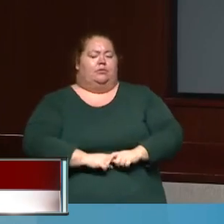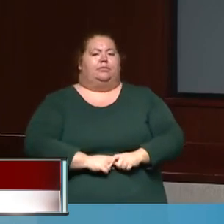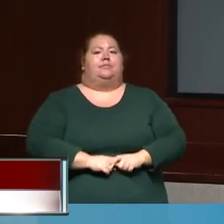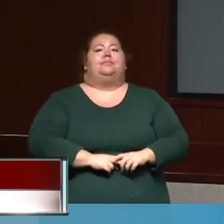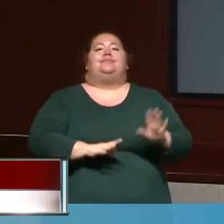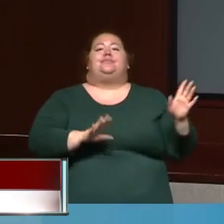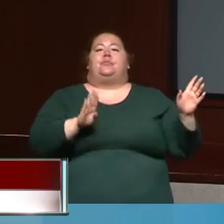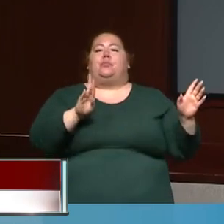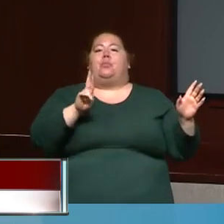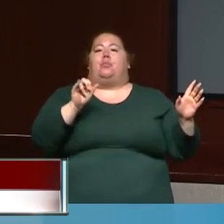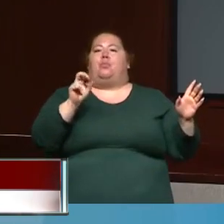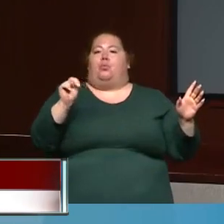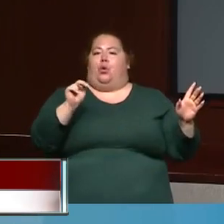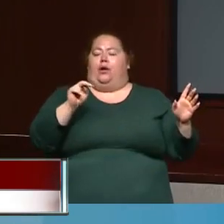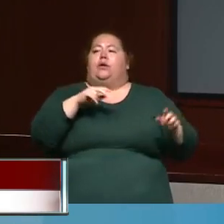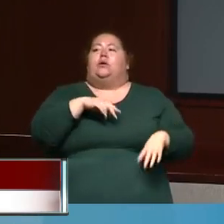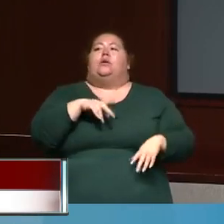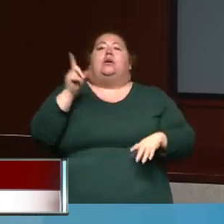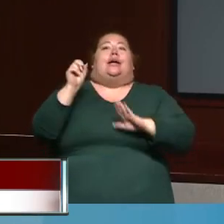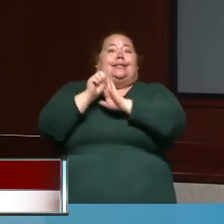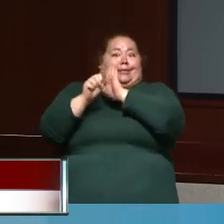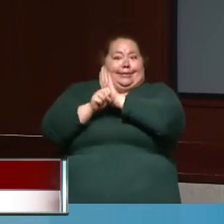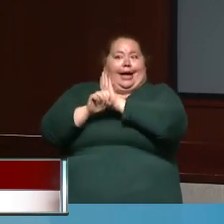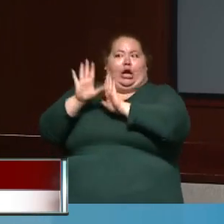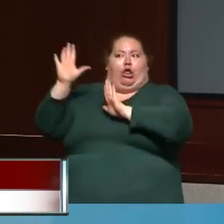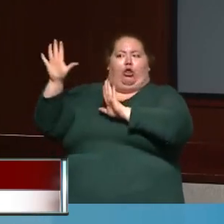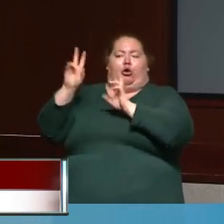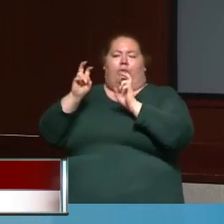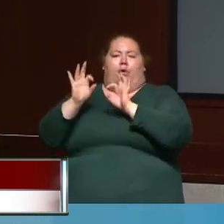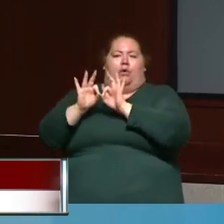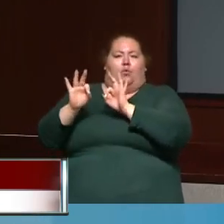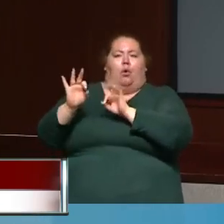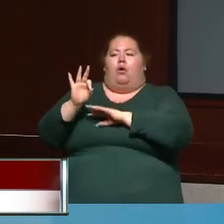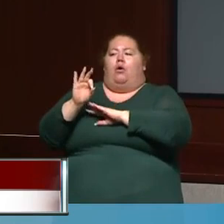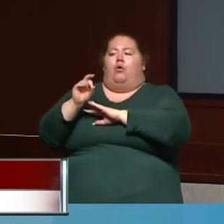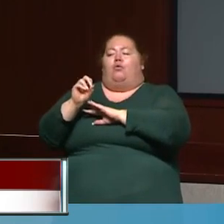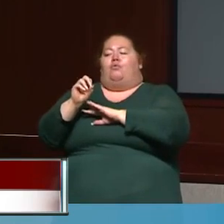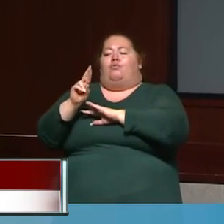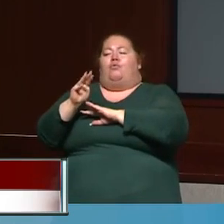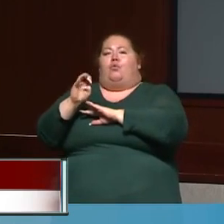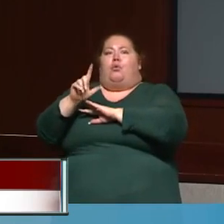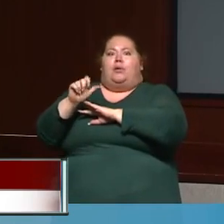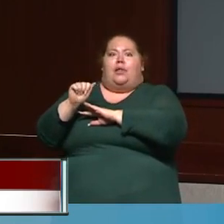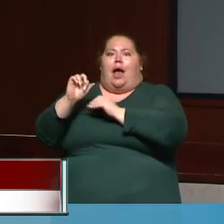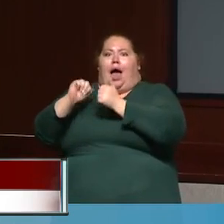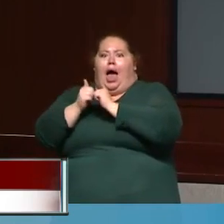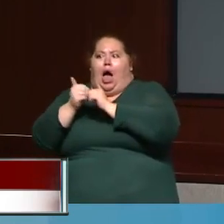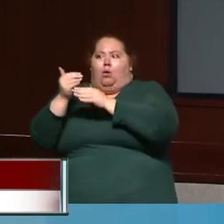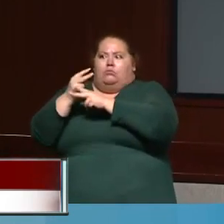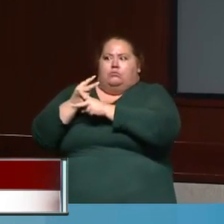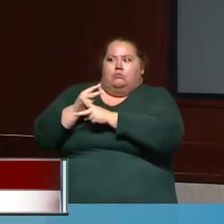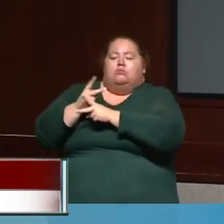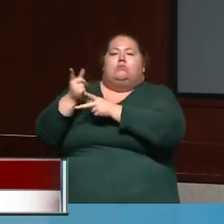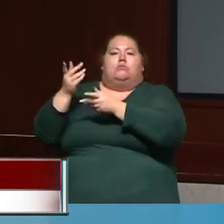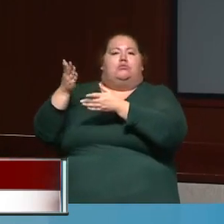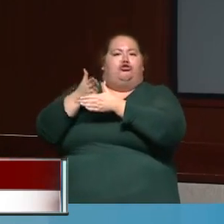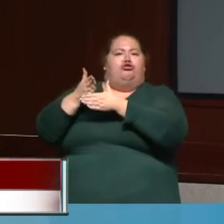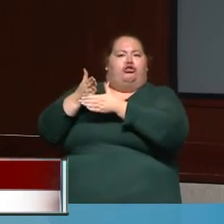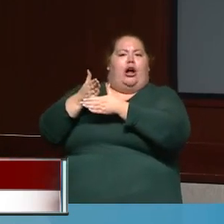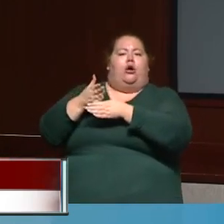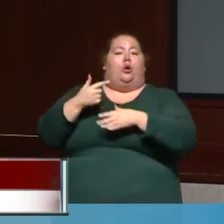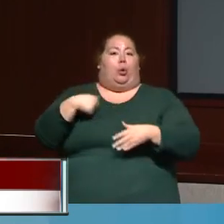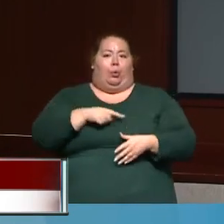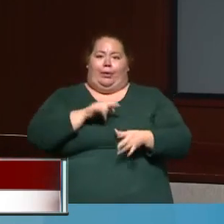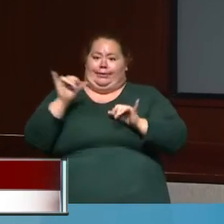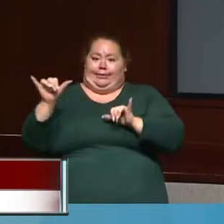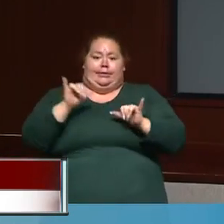Good morning. The state has shared their formulas with us. We have run those formulas based on the data that we have at our fingertips. We have come really close